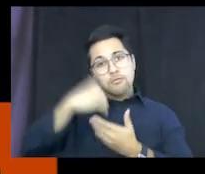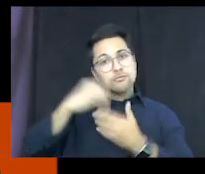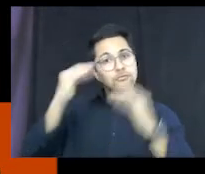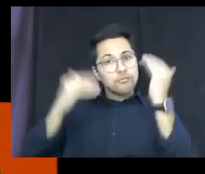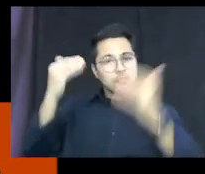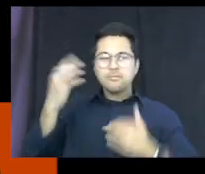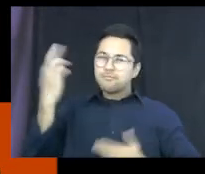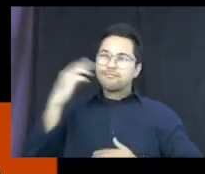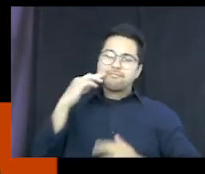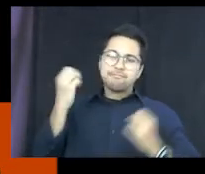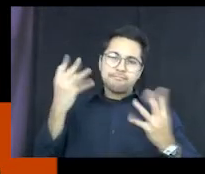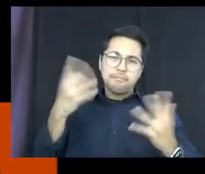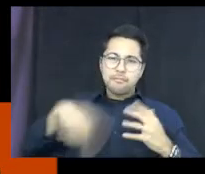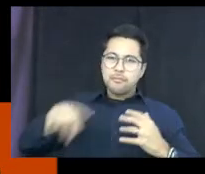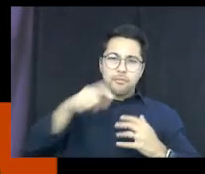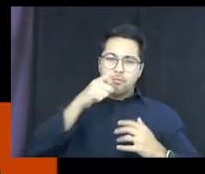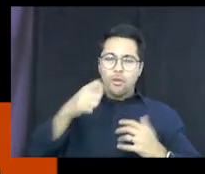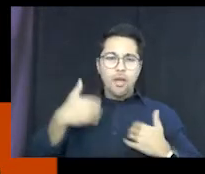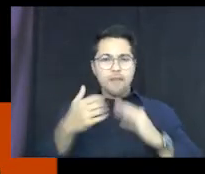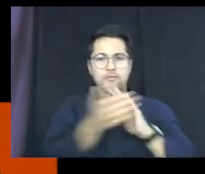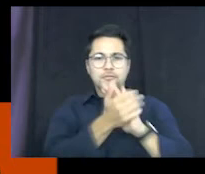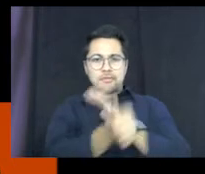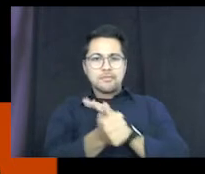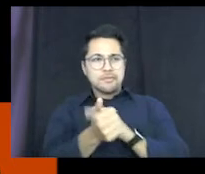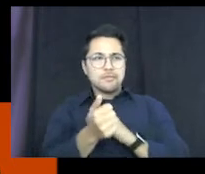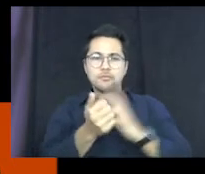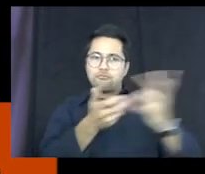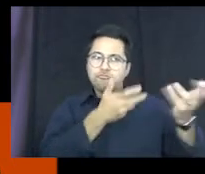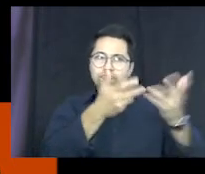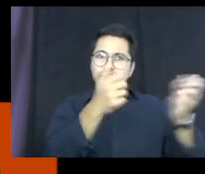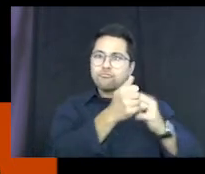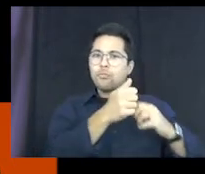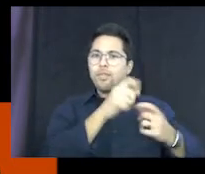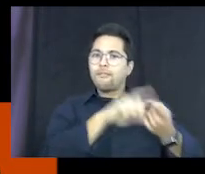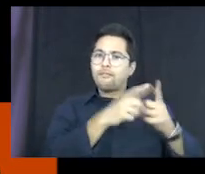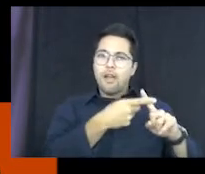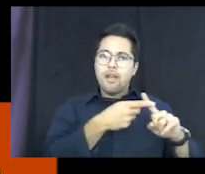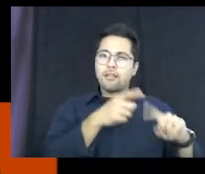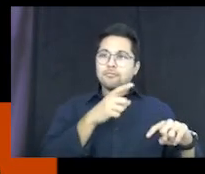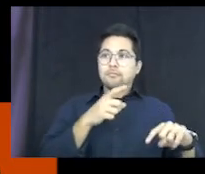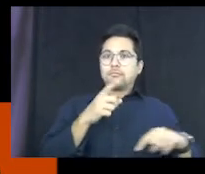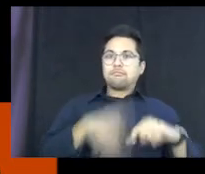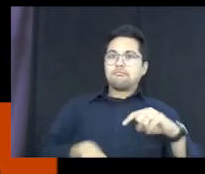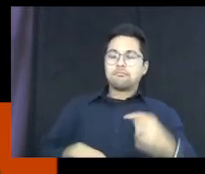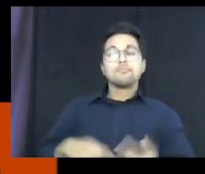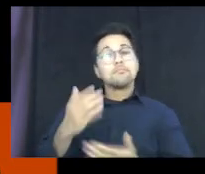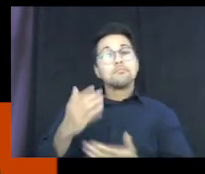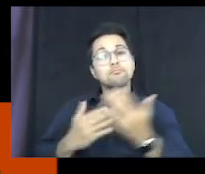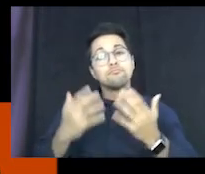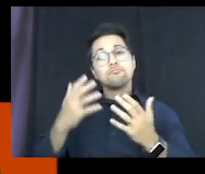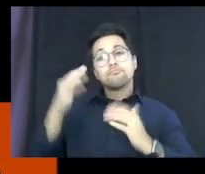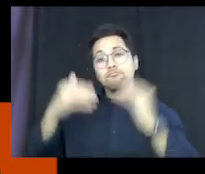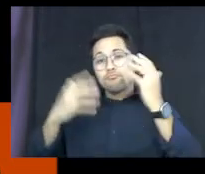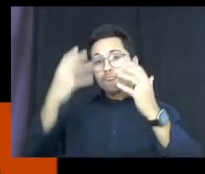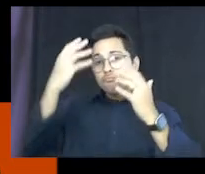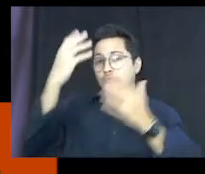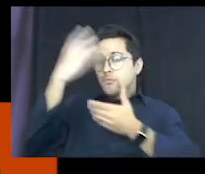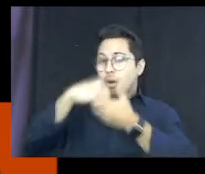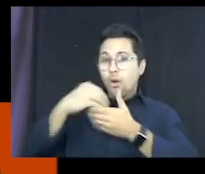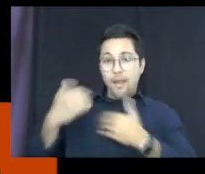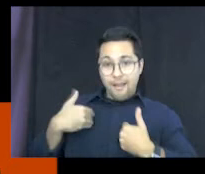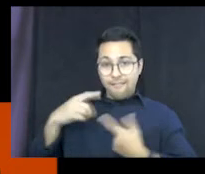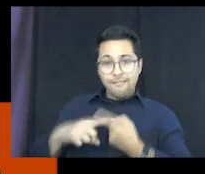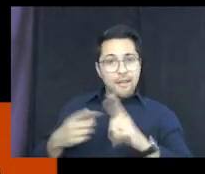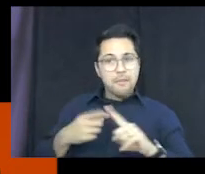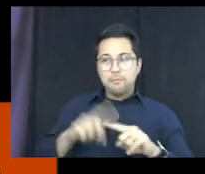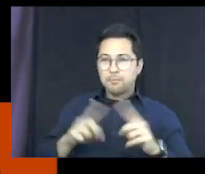to facilitate informal social interactions and get-togethers with friends. Some autistic adults have friends, but often